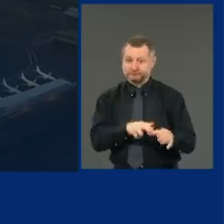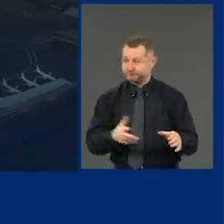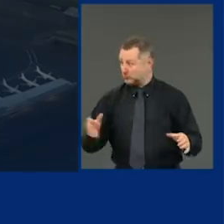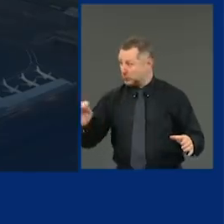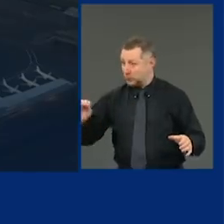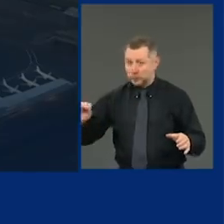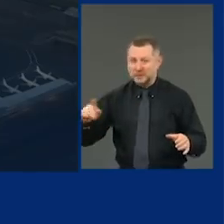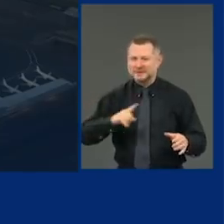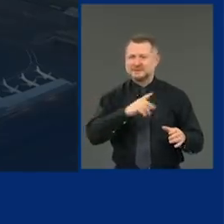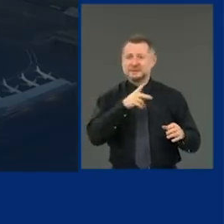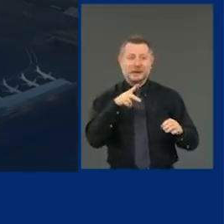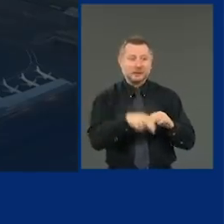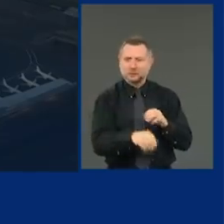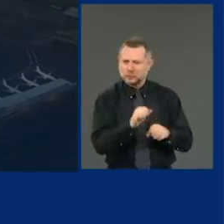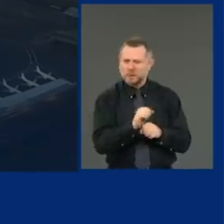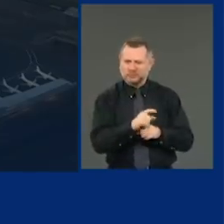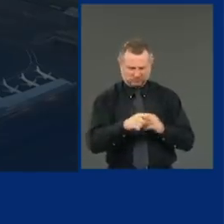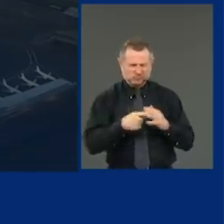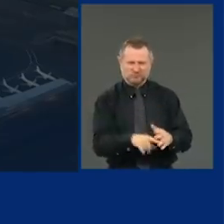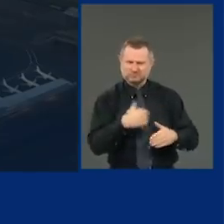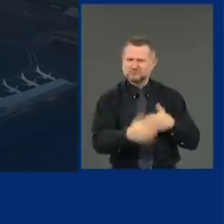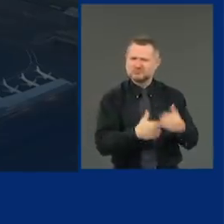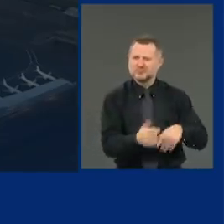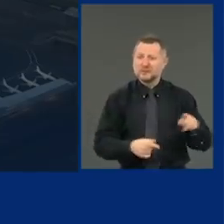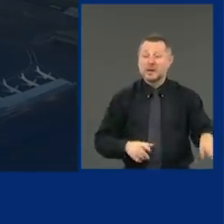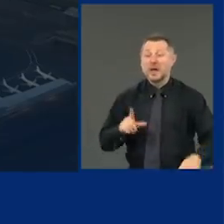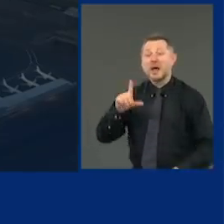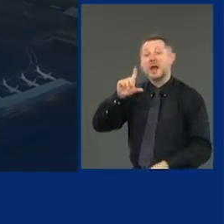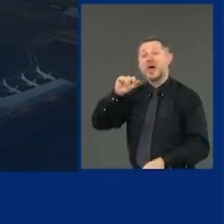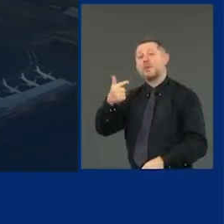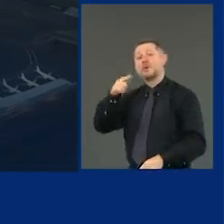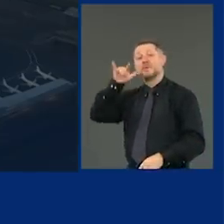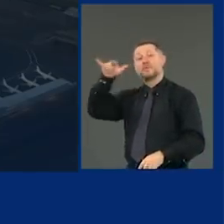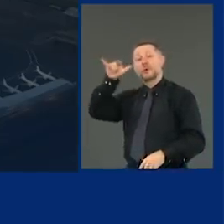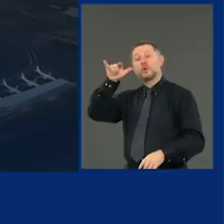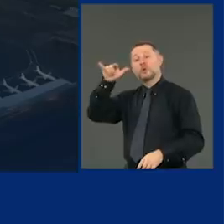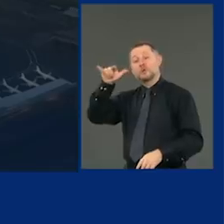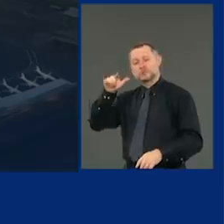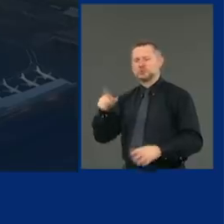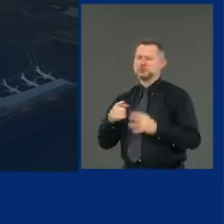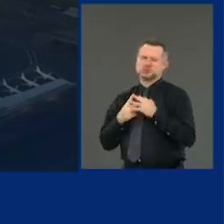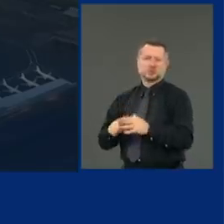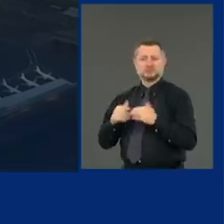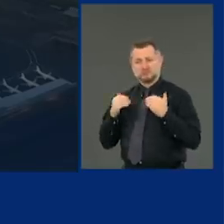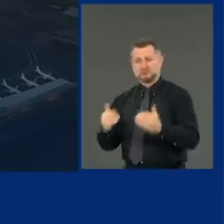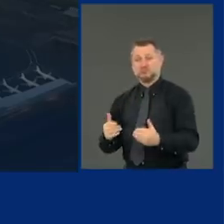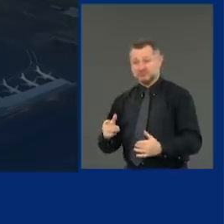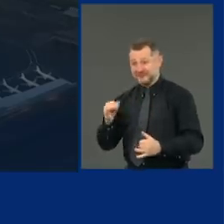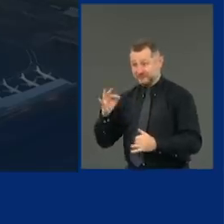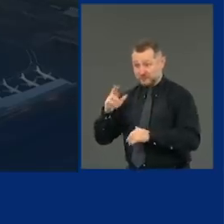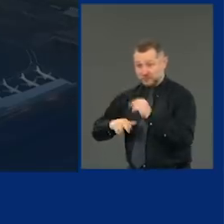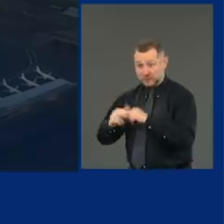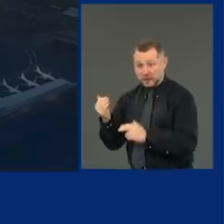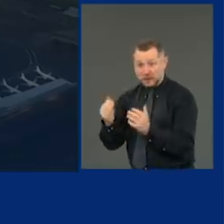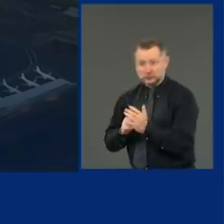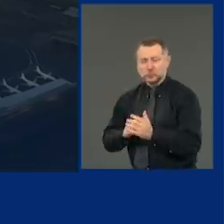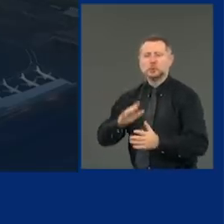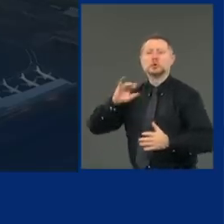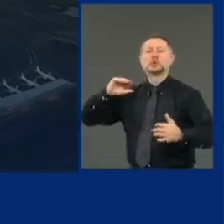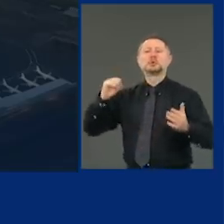Accelerating LaGuardia Airport, which is going to be the first new airport in this nation in 25 years. Traffic is